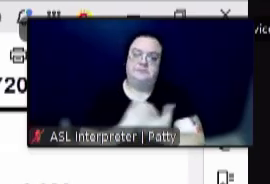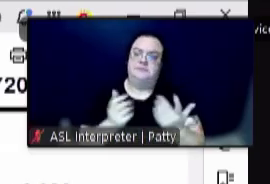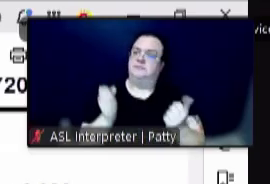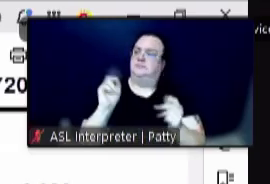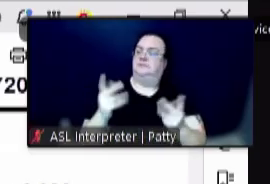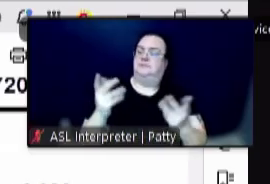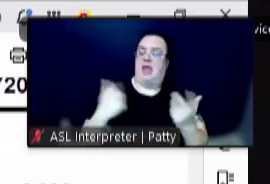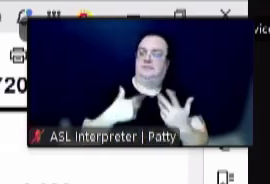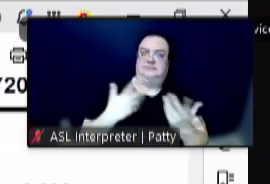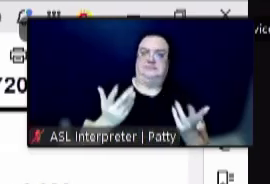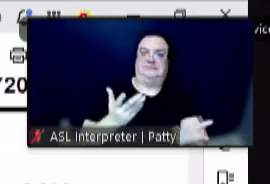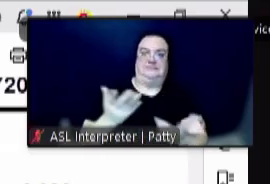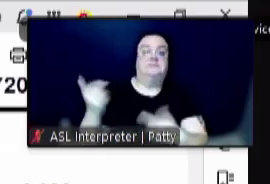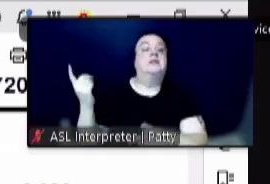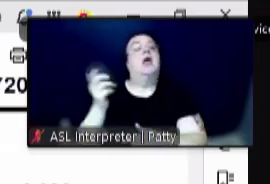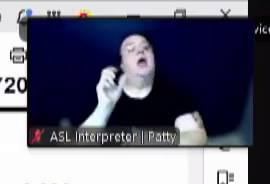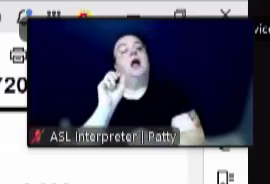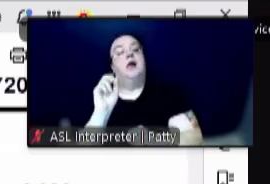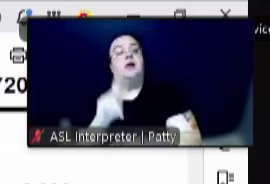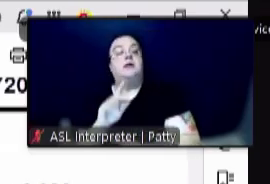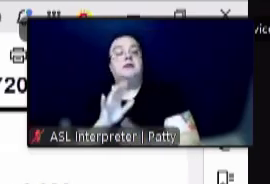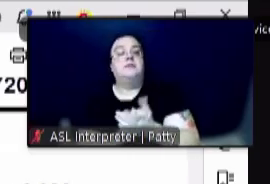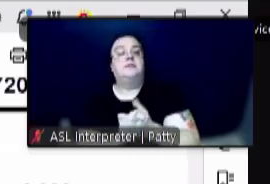okay. So I'll tell you,